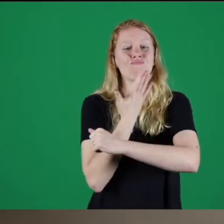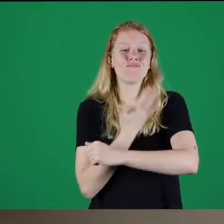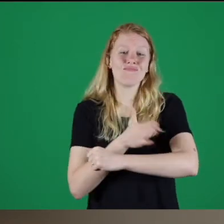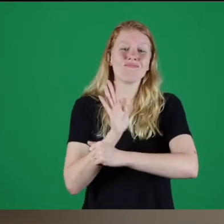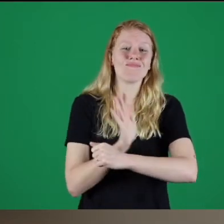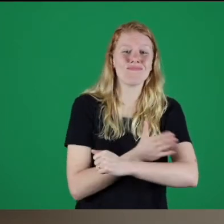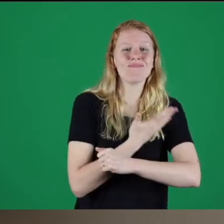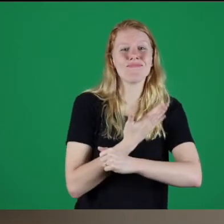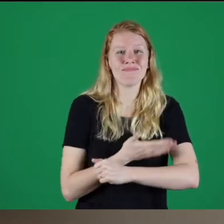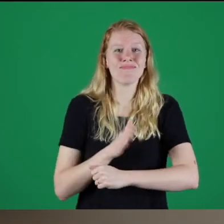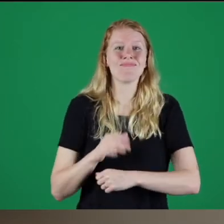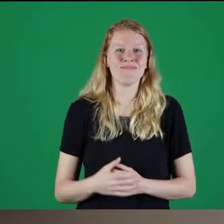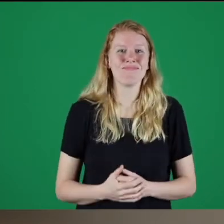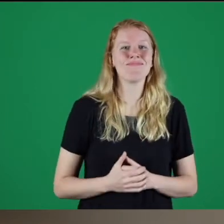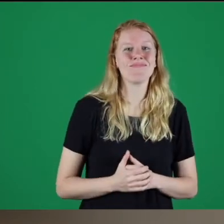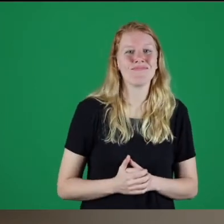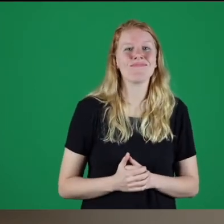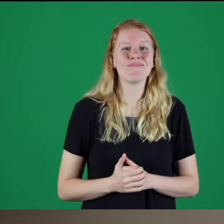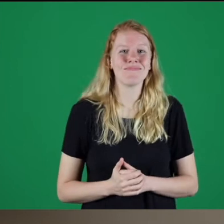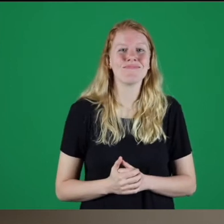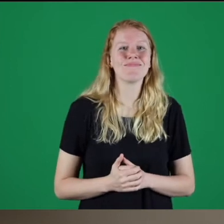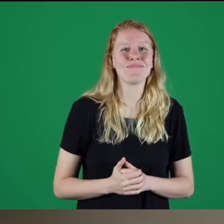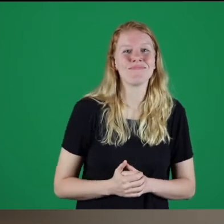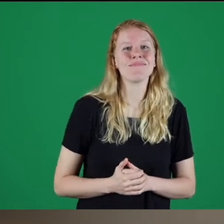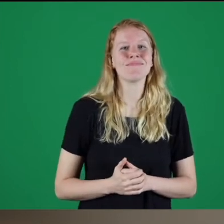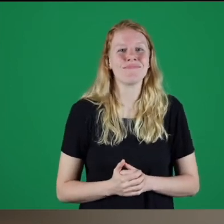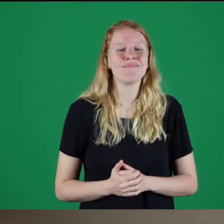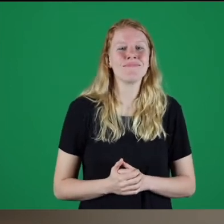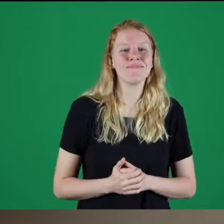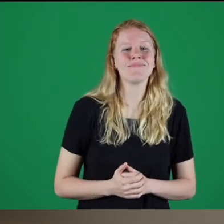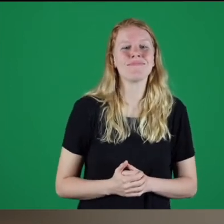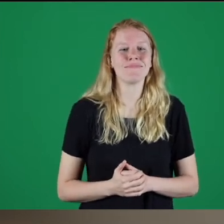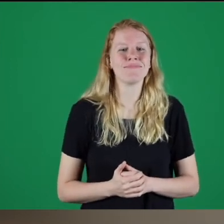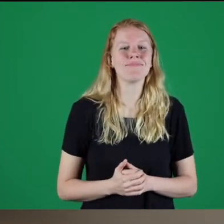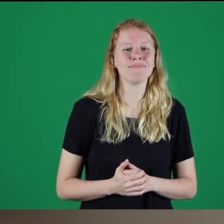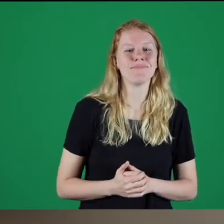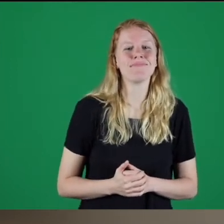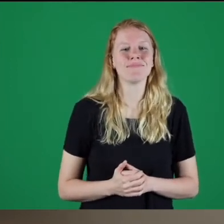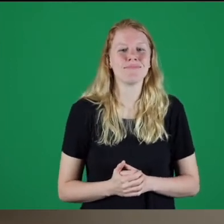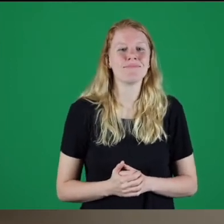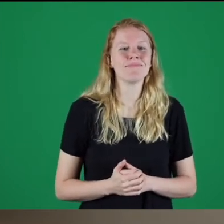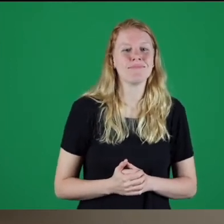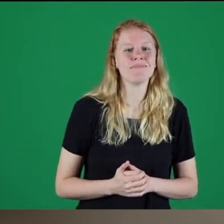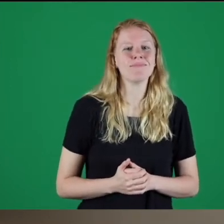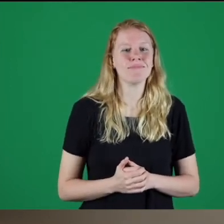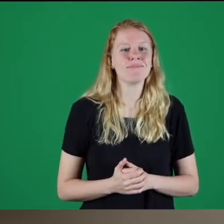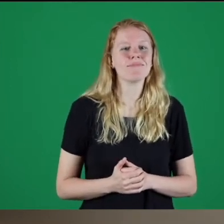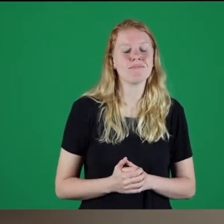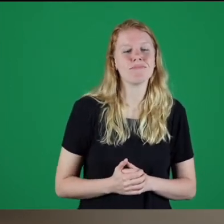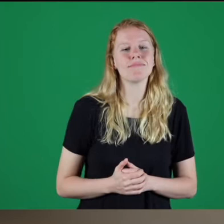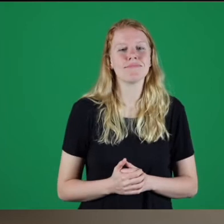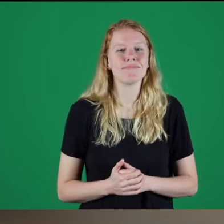Bula bula tulula, iboda bula kora jaluma. Ambia sinana, kumbemba